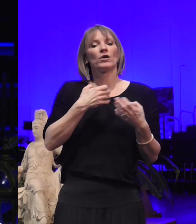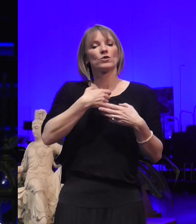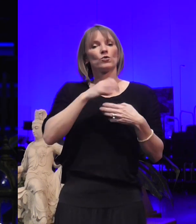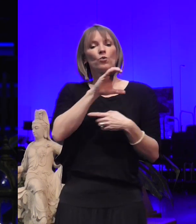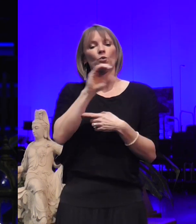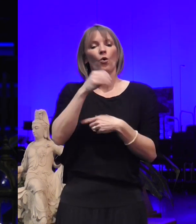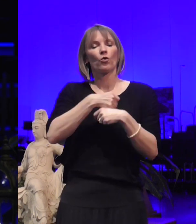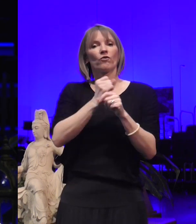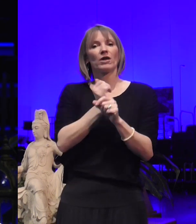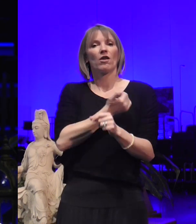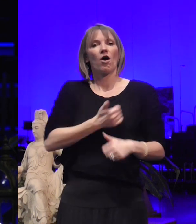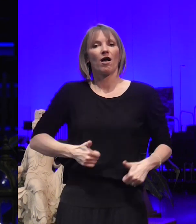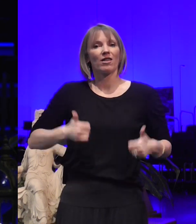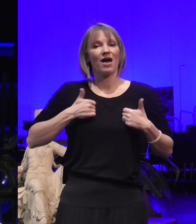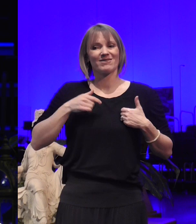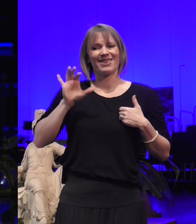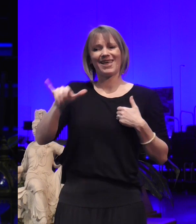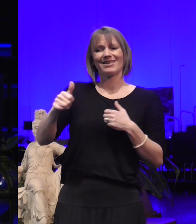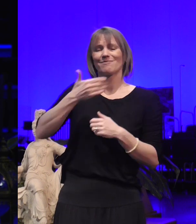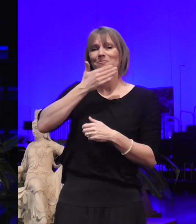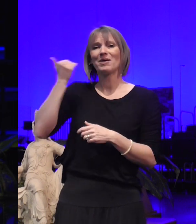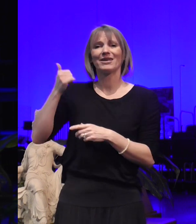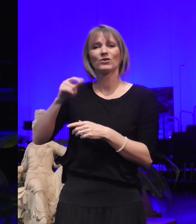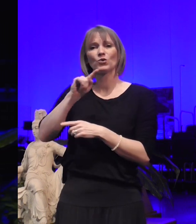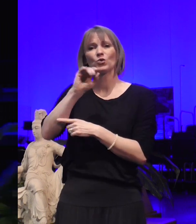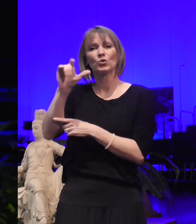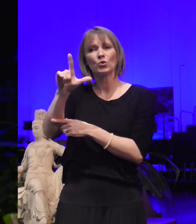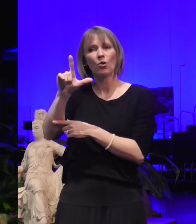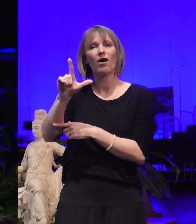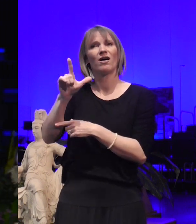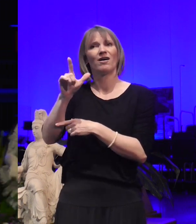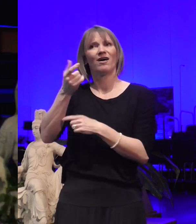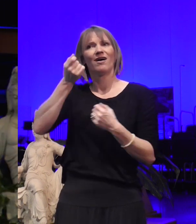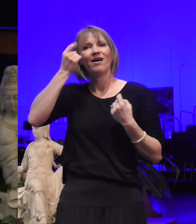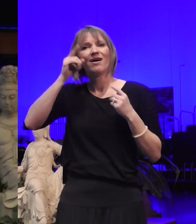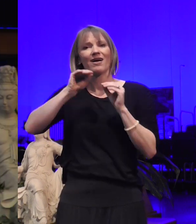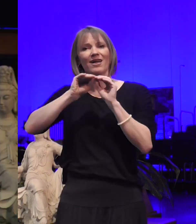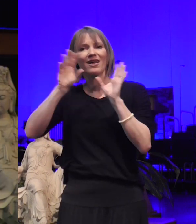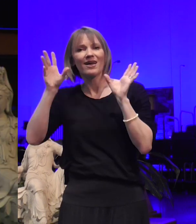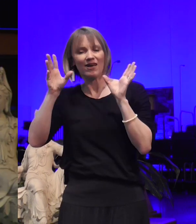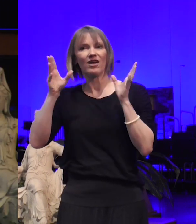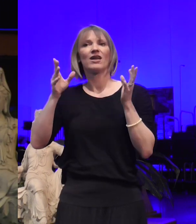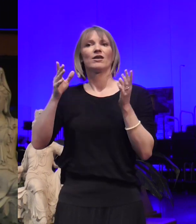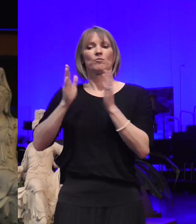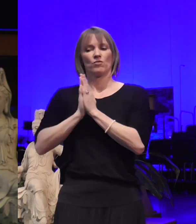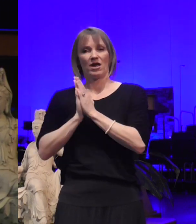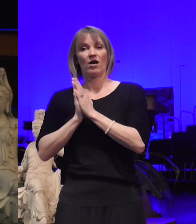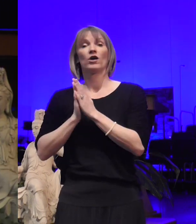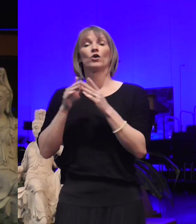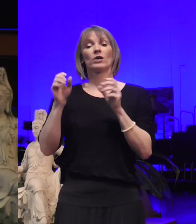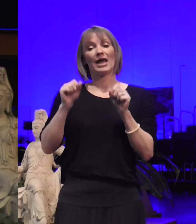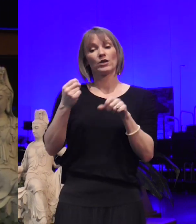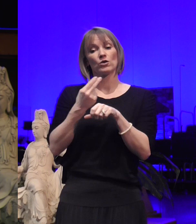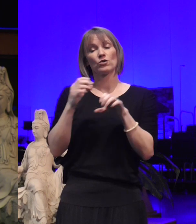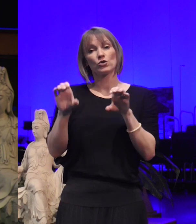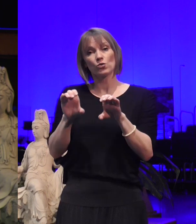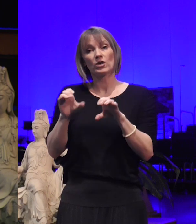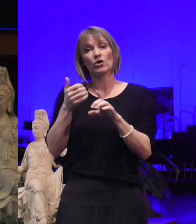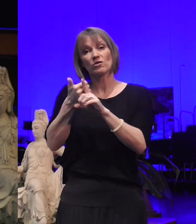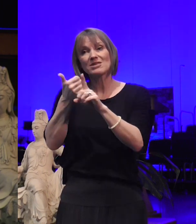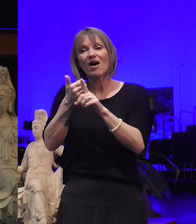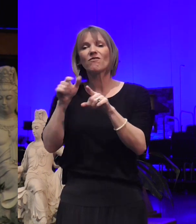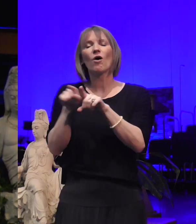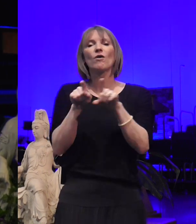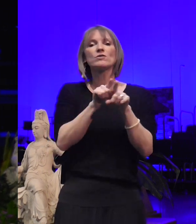there's no greater tool to get to clarity than affirmative prayer. And if you can do it by yourself, but you can also utilize our